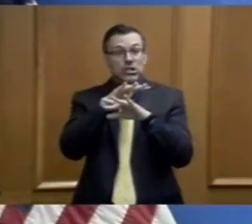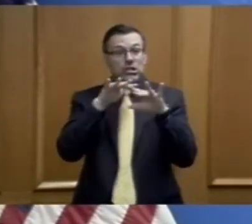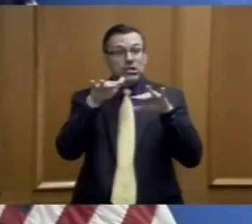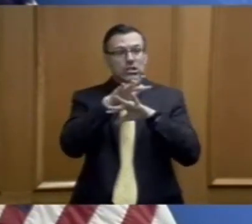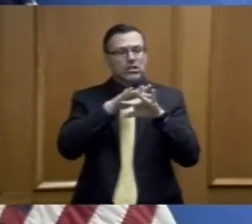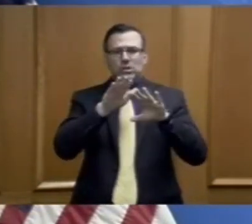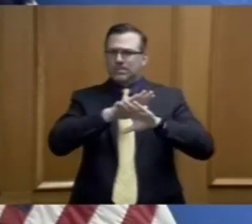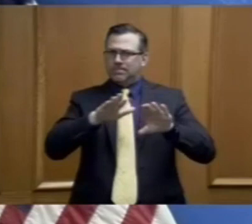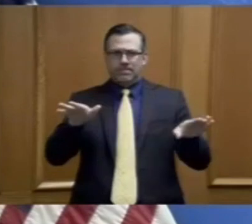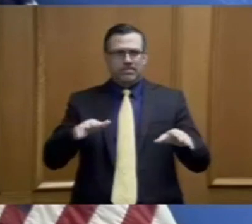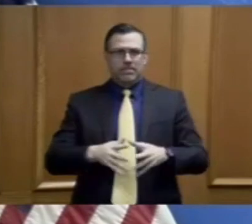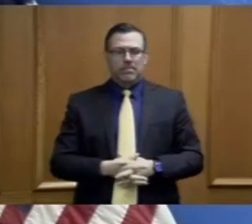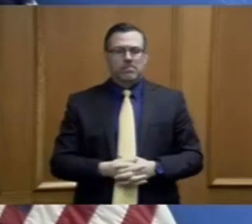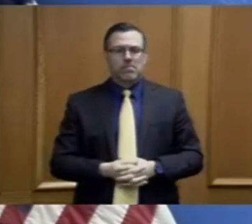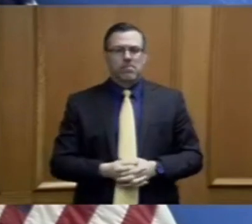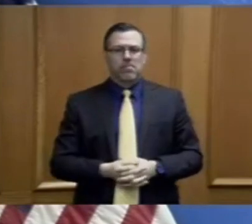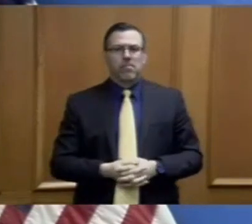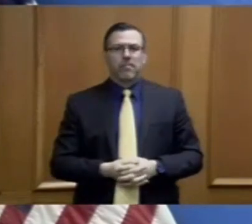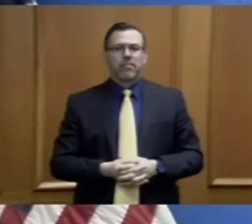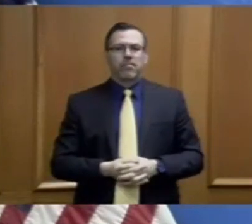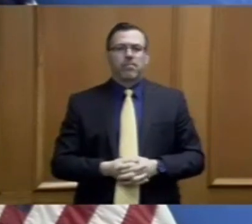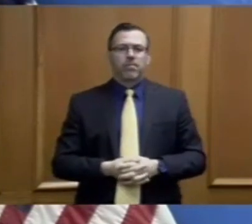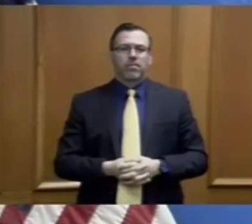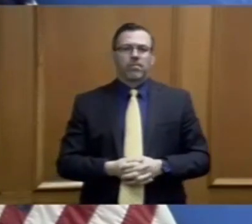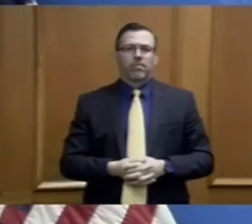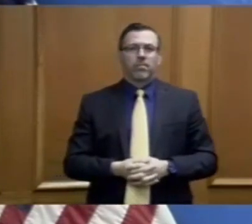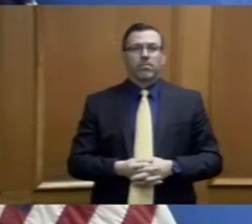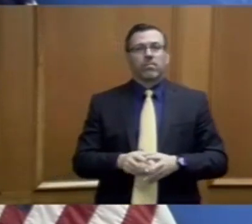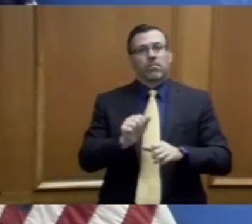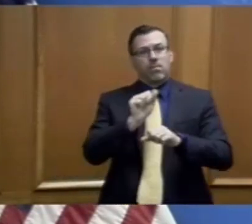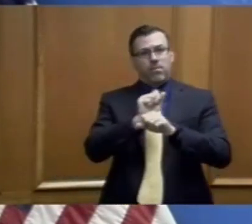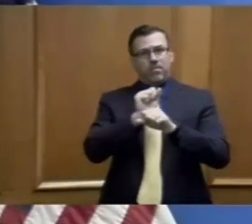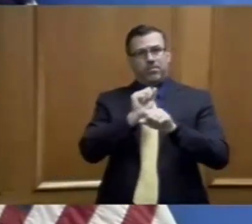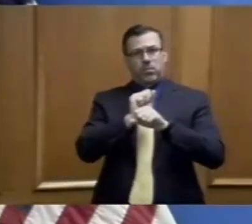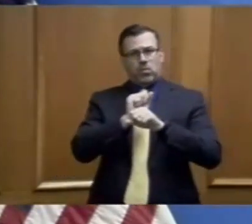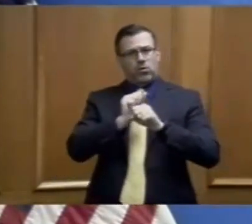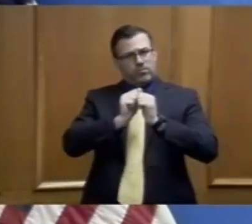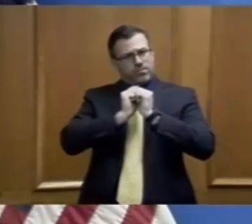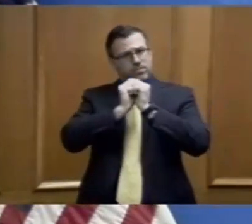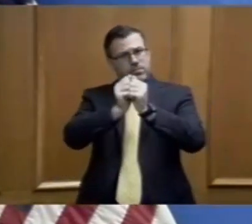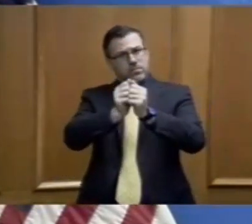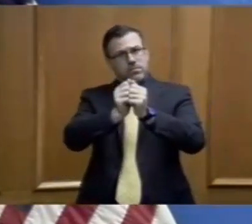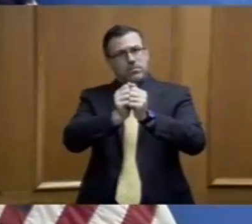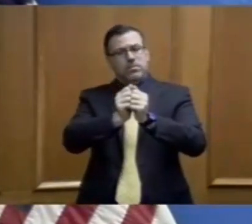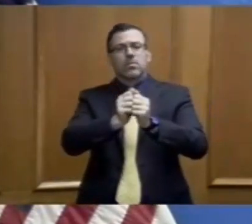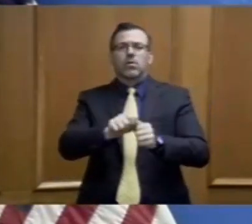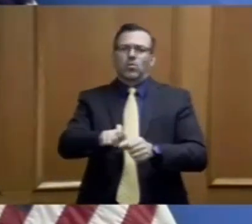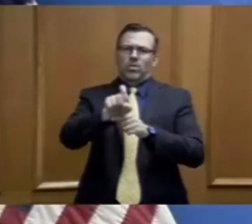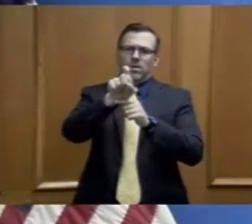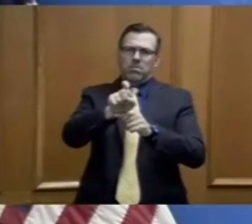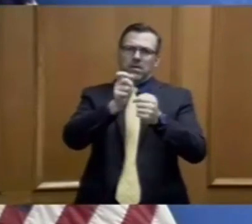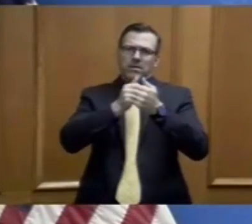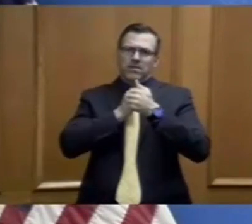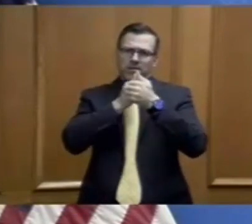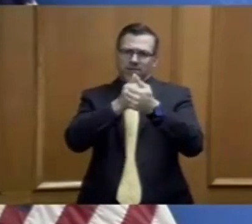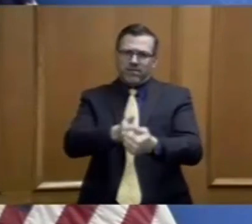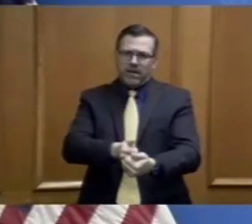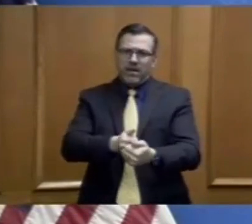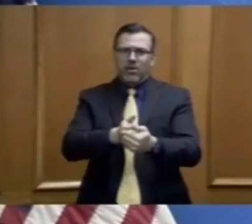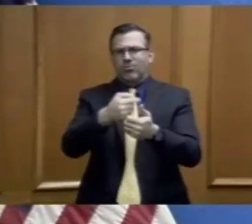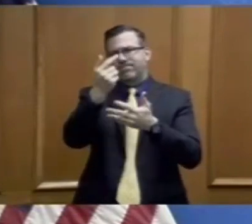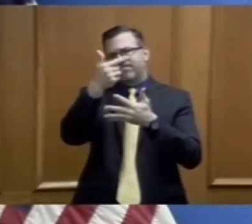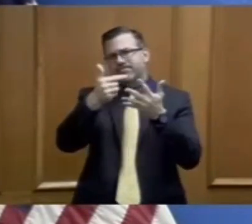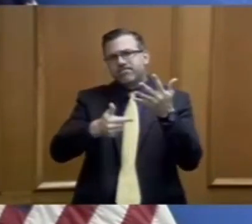possible. Together, we must pledge to adhere to these important guidelines to keep our families and